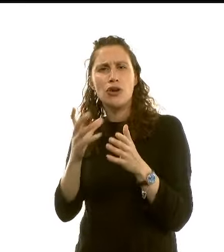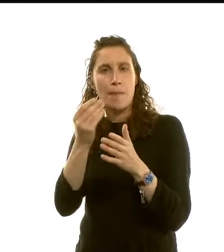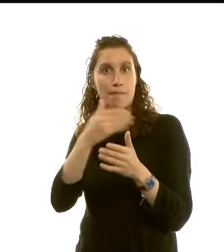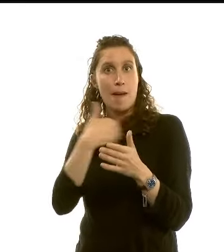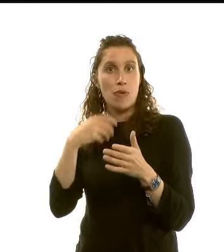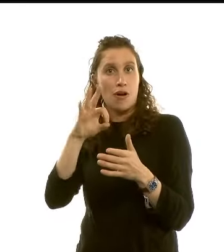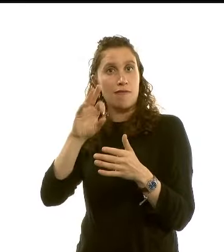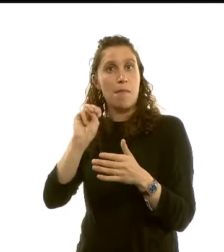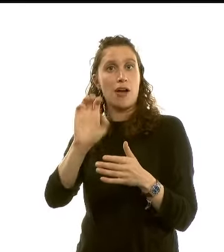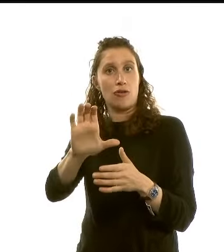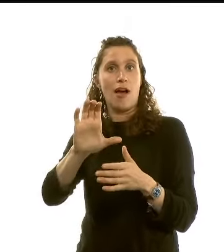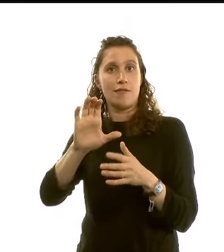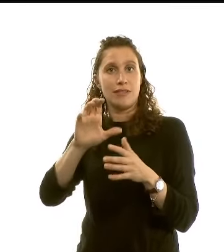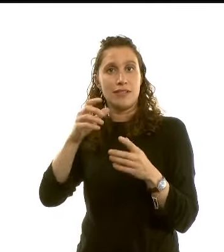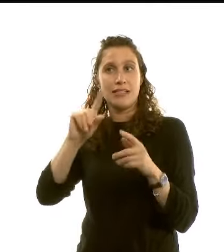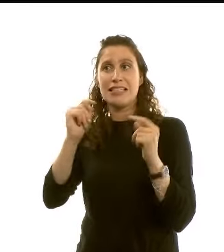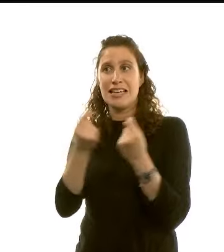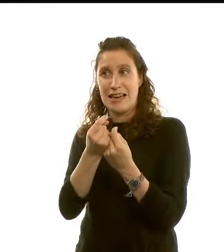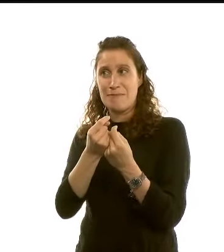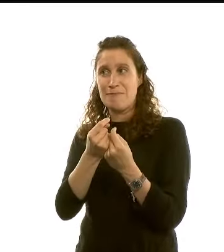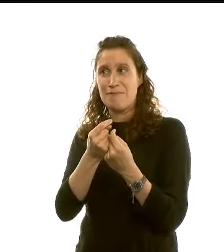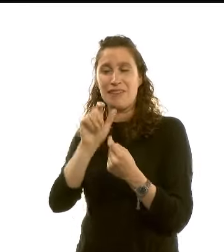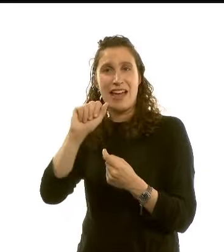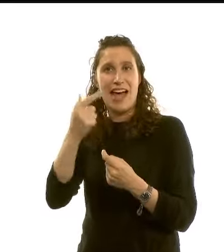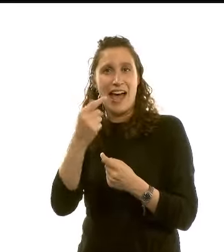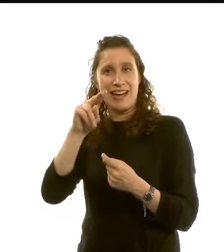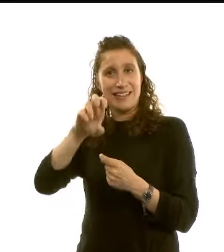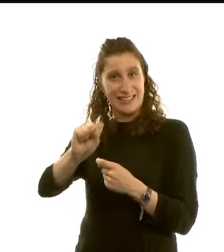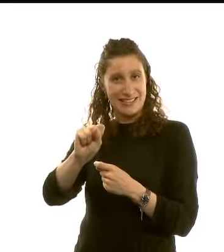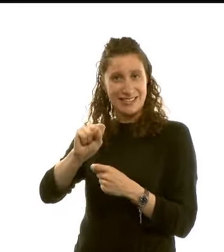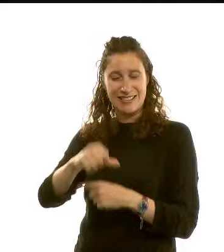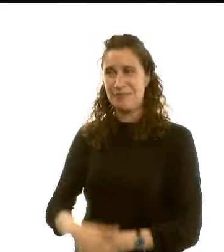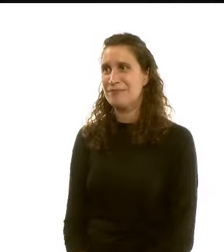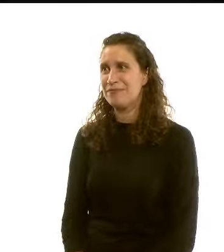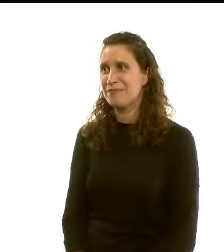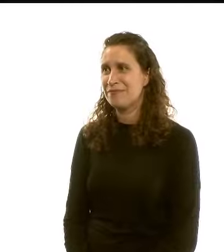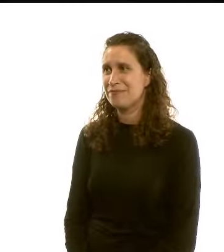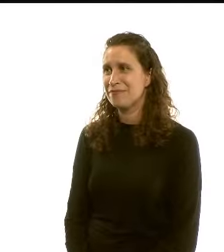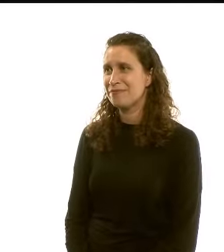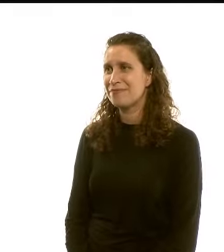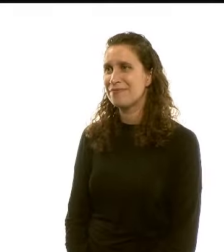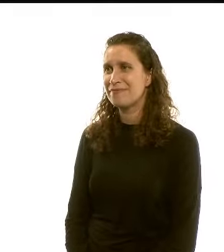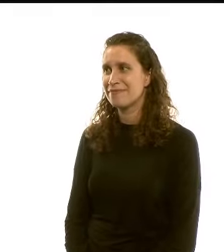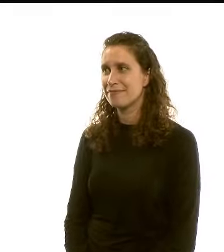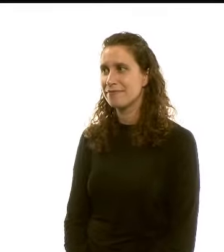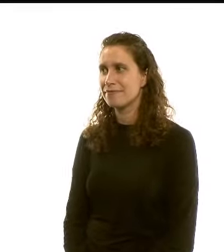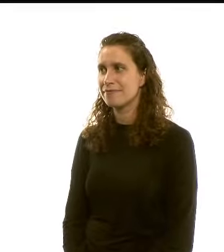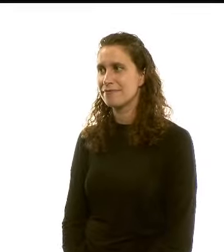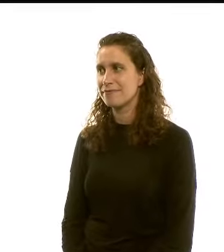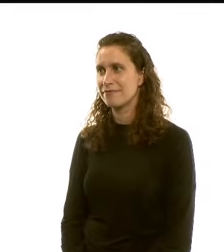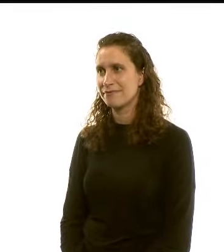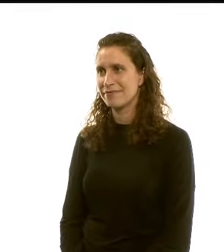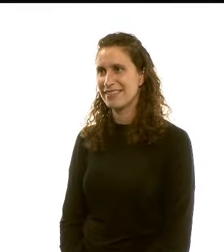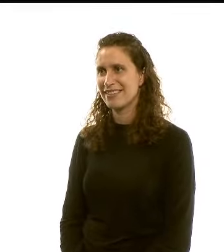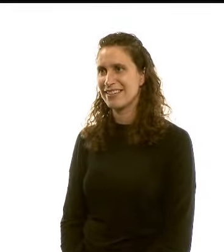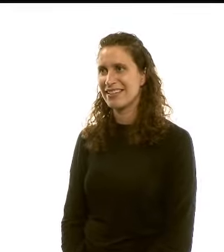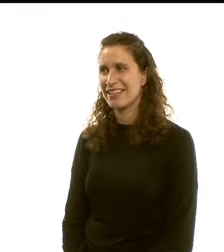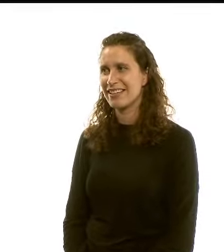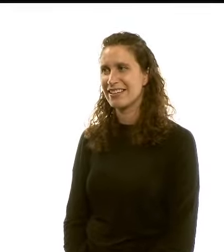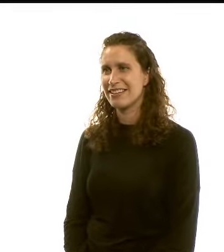team. Give it up for Mojang Studios' Agnes, everyone. Agnes and Fred. In you come. Hey, guys.